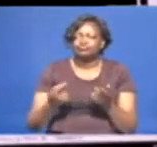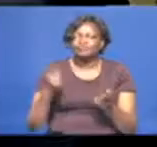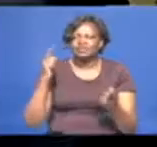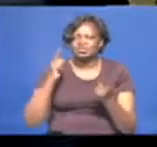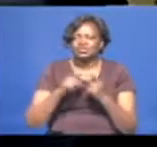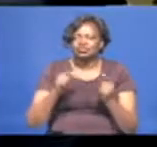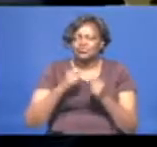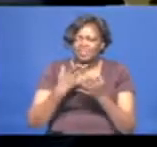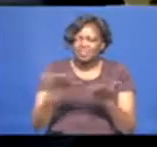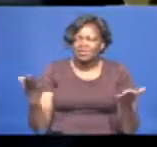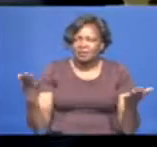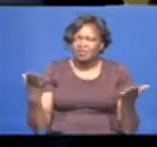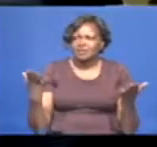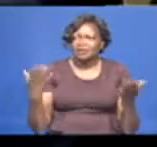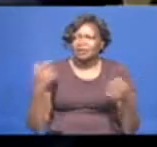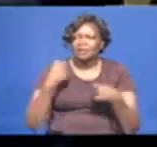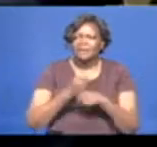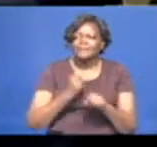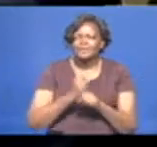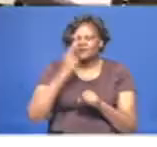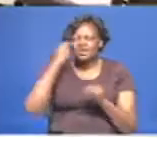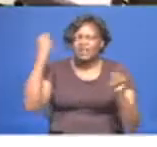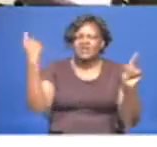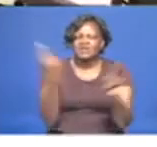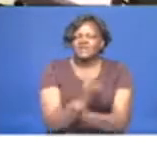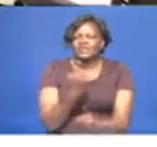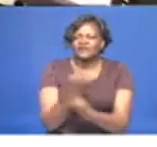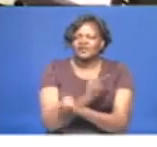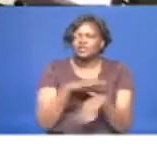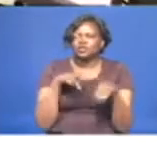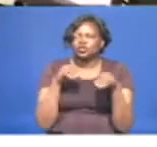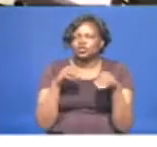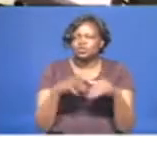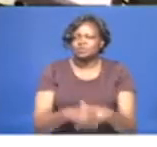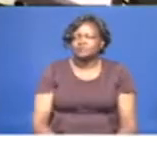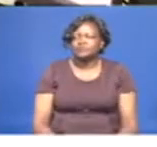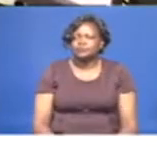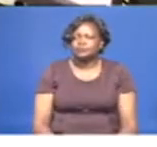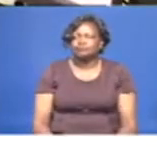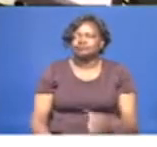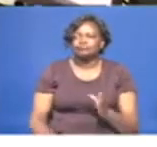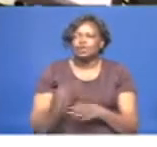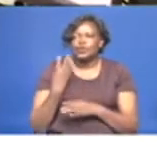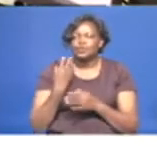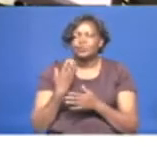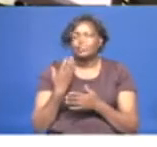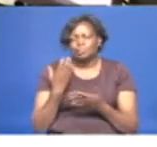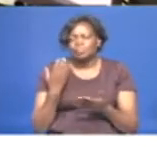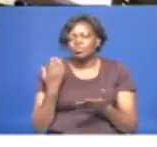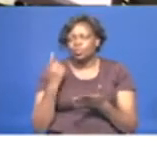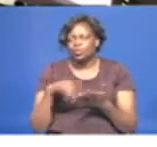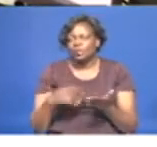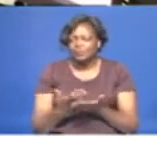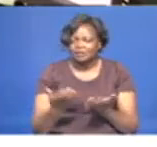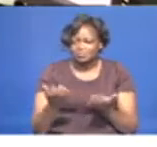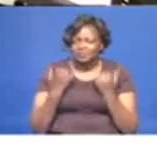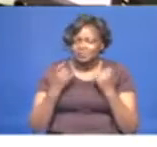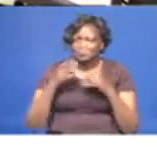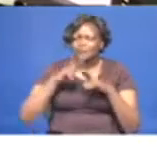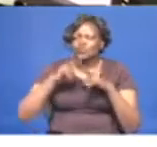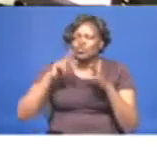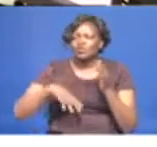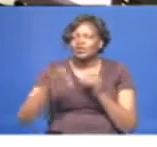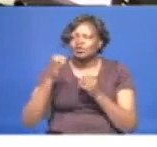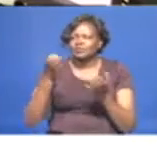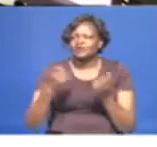details tailor-made for the different types of soil. The creation of recipes depends with the pH soil for the customer. The customer, for